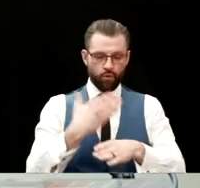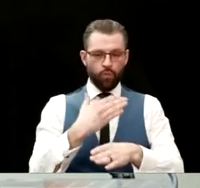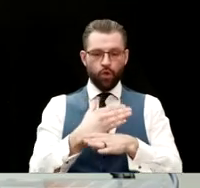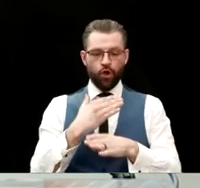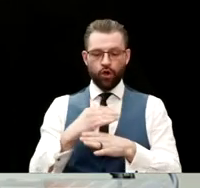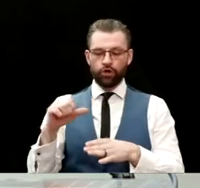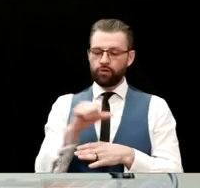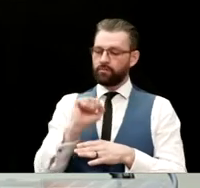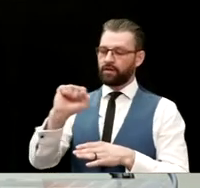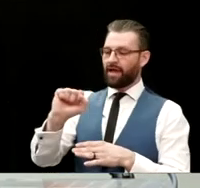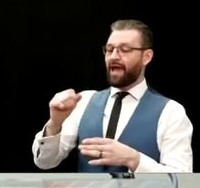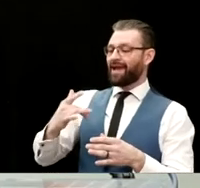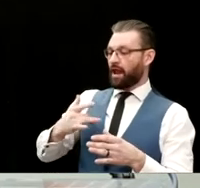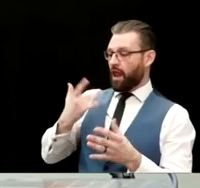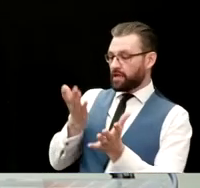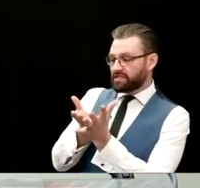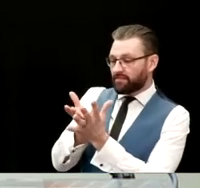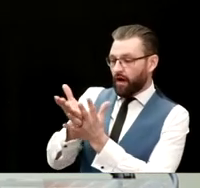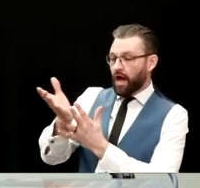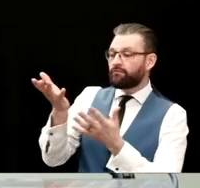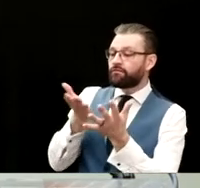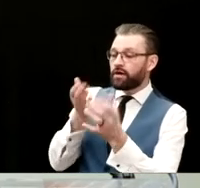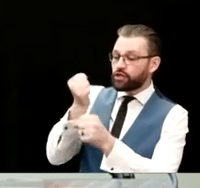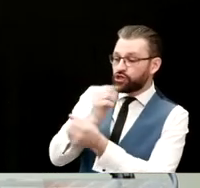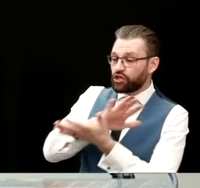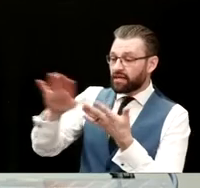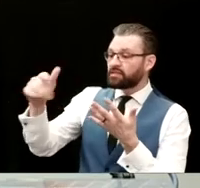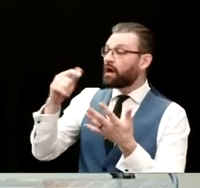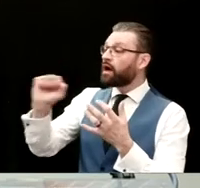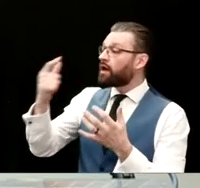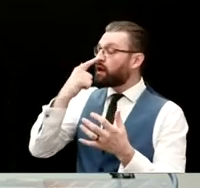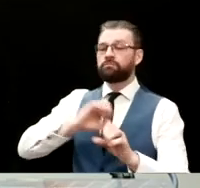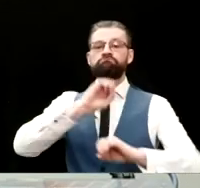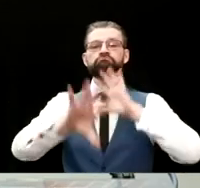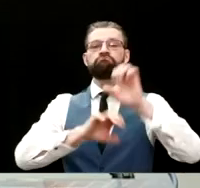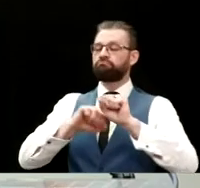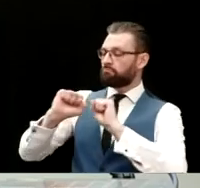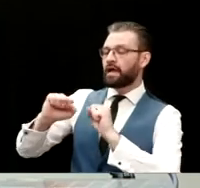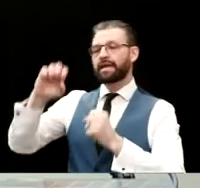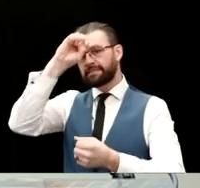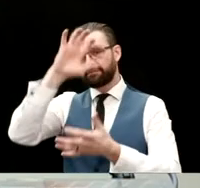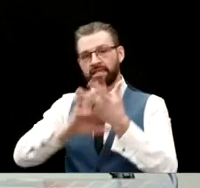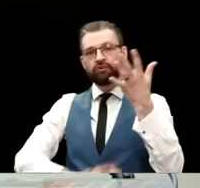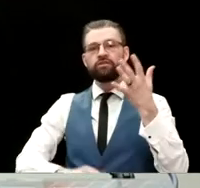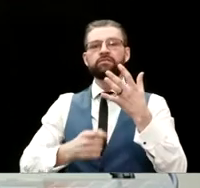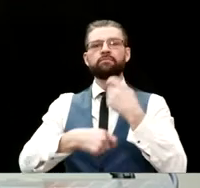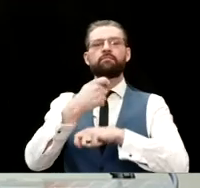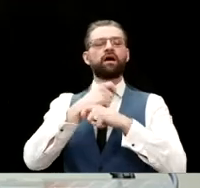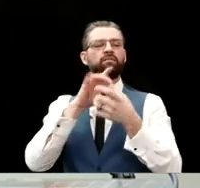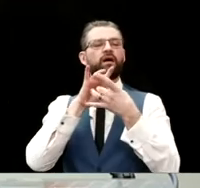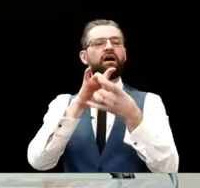draw on the experience of genocide survivors in a way that helps us all to connect to our common humanity.